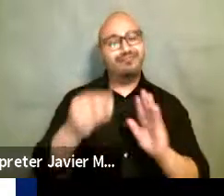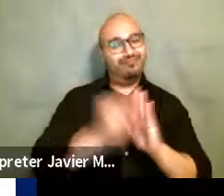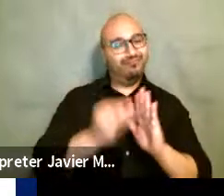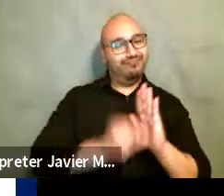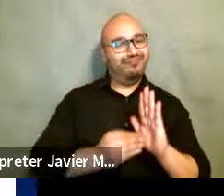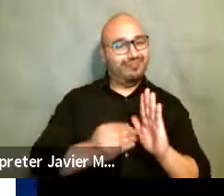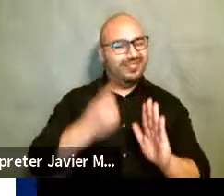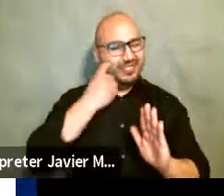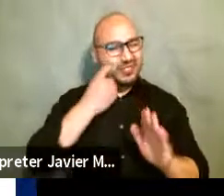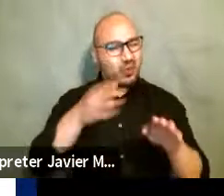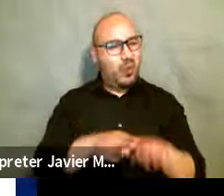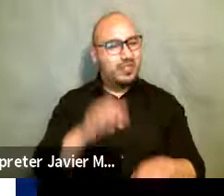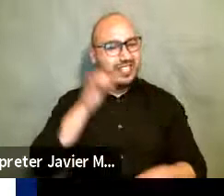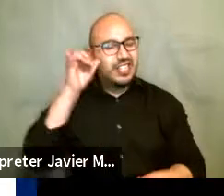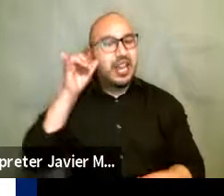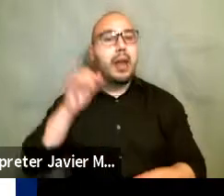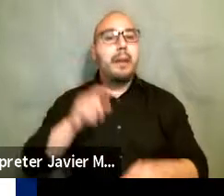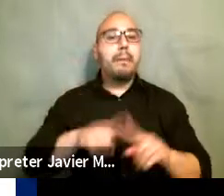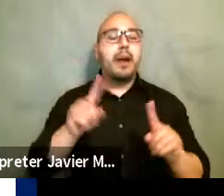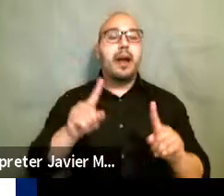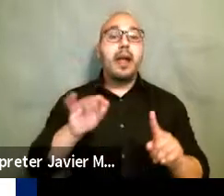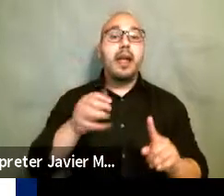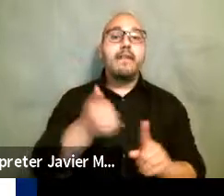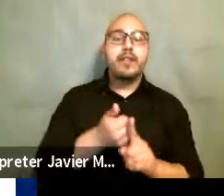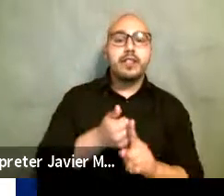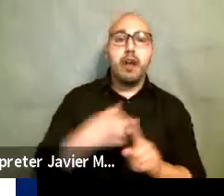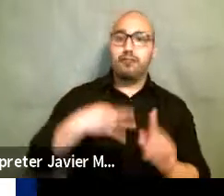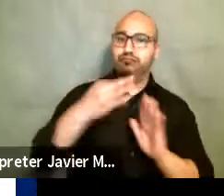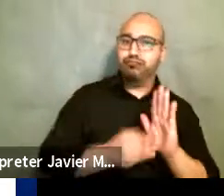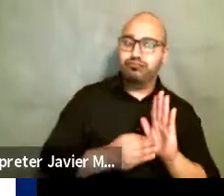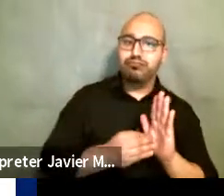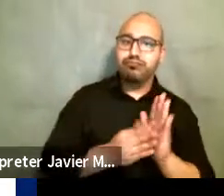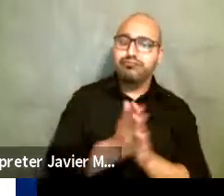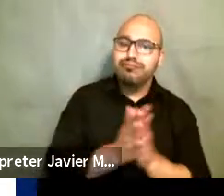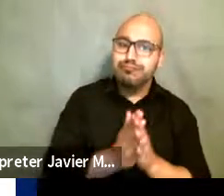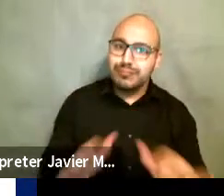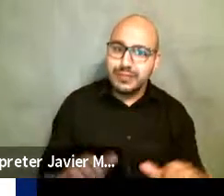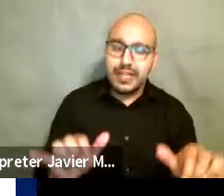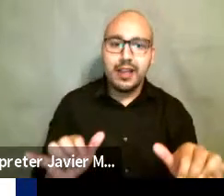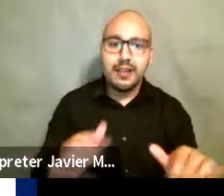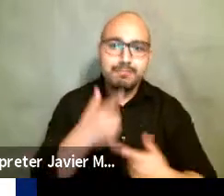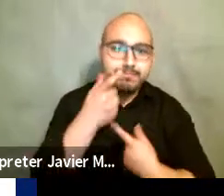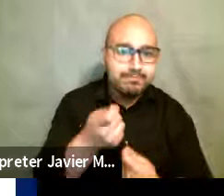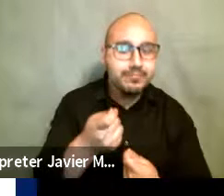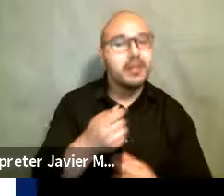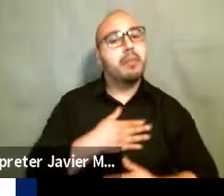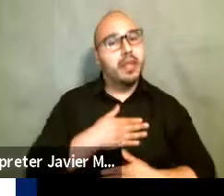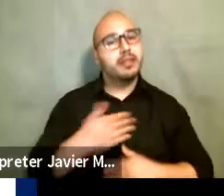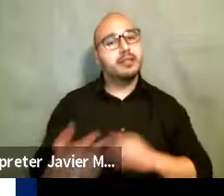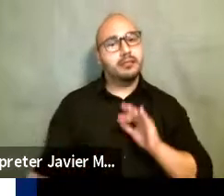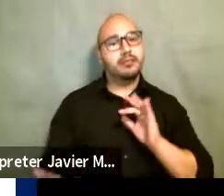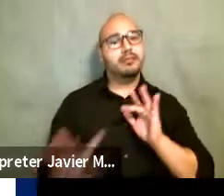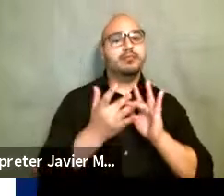this is something that you feel like you want to be a part of and are very, very extremely interested in it, please do email me